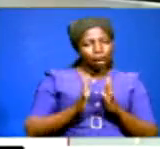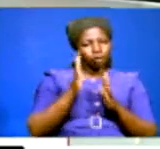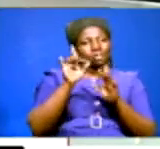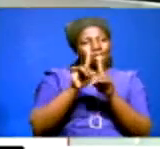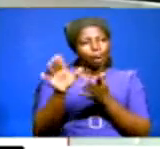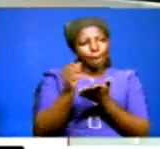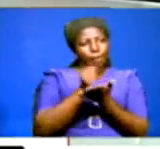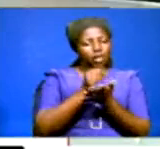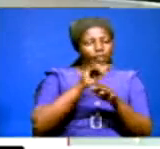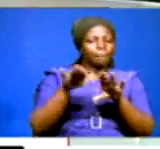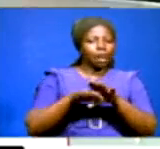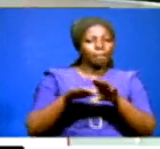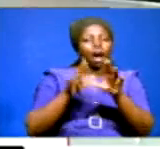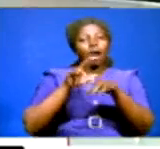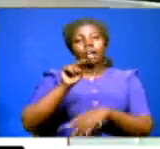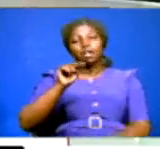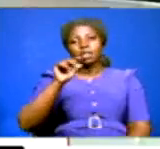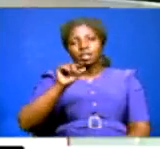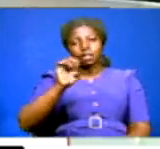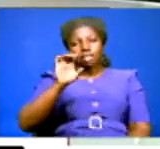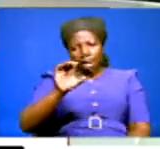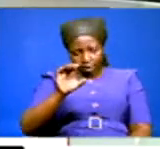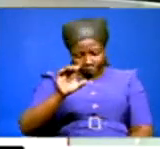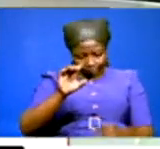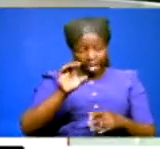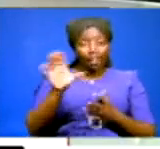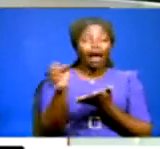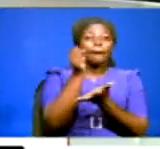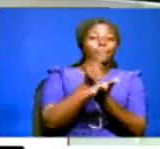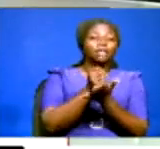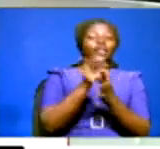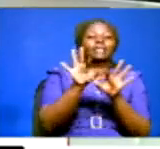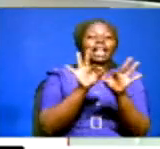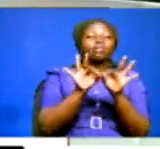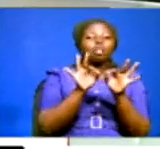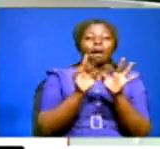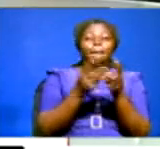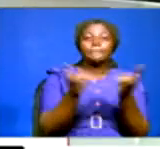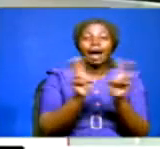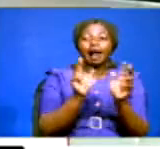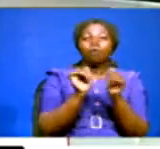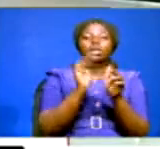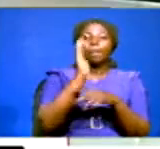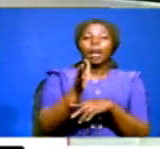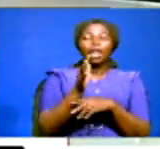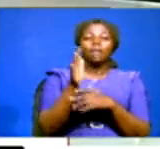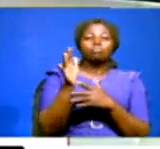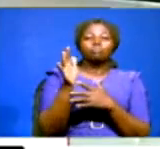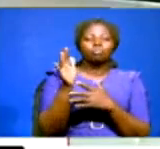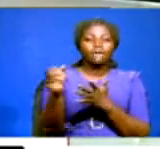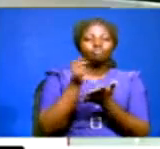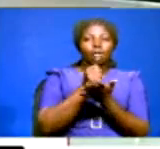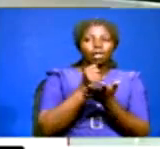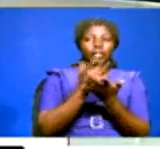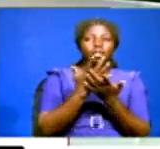National Gender and Equality Commission. The appointment of the selection panel that will recruit a replacement of former Commissioner Priscilla